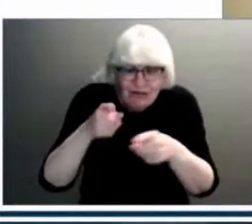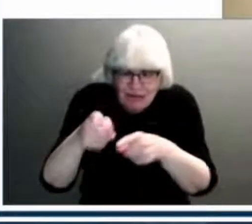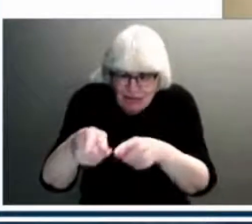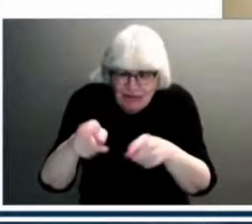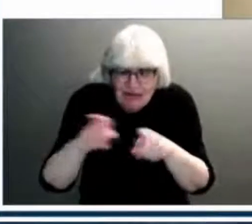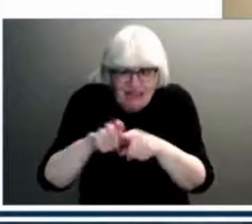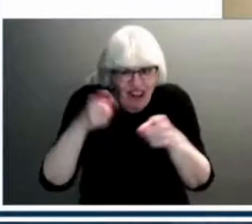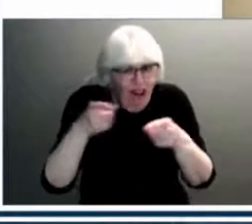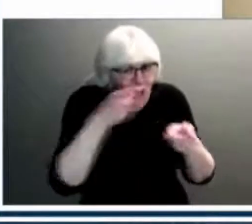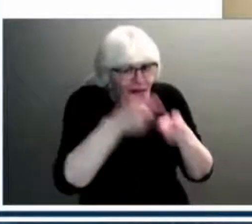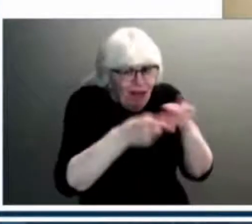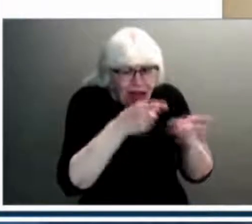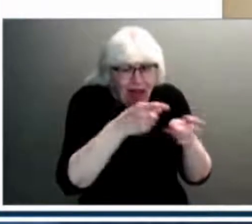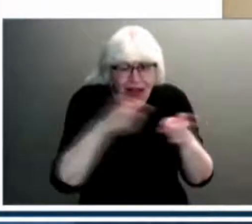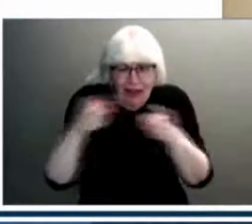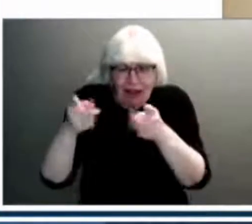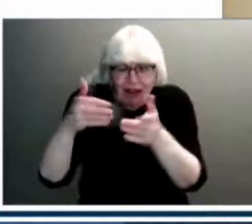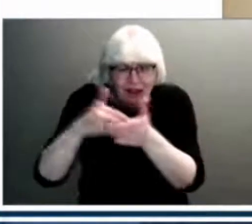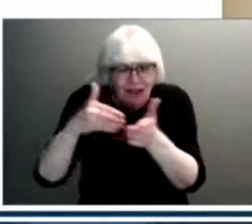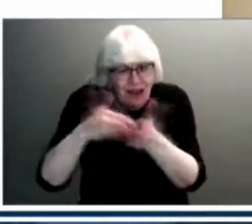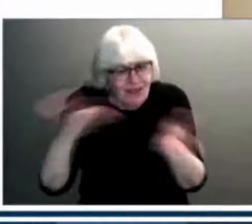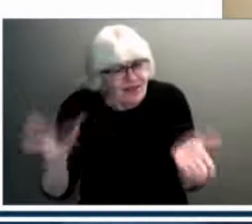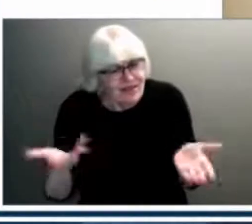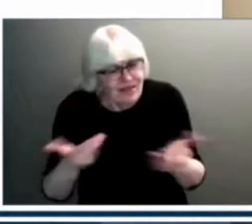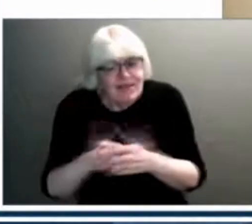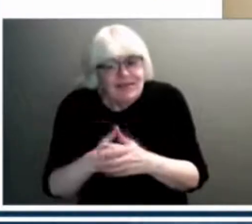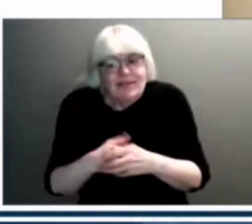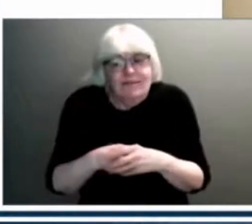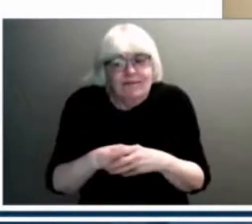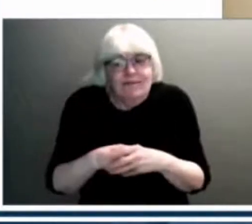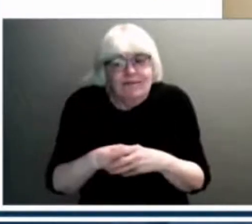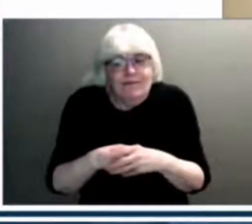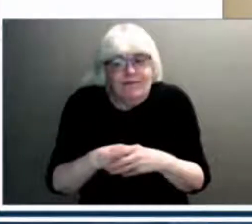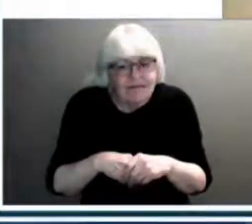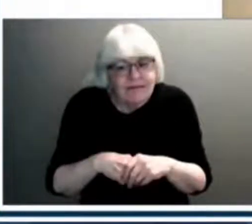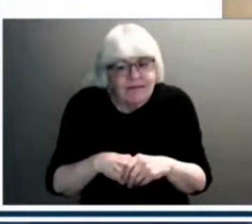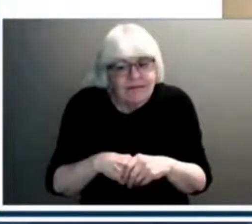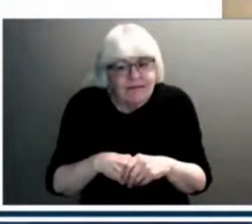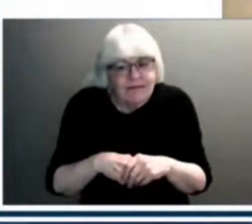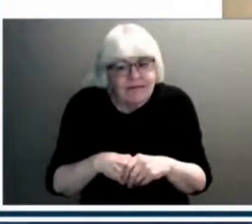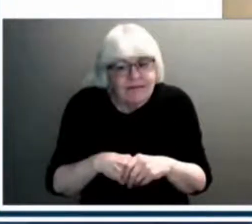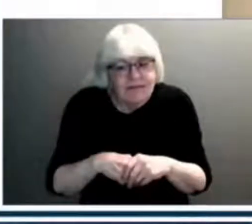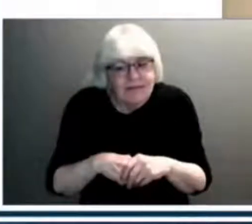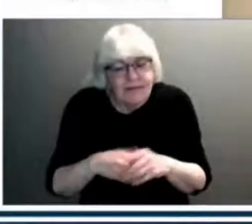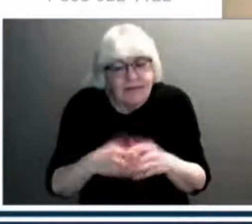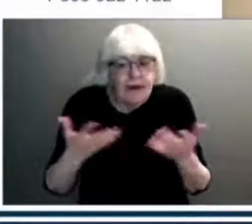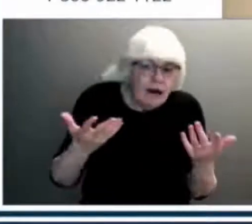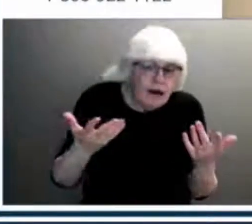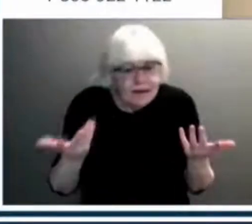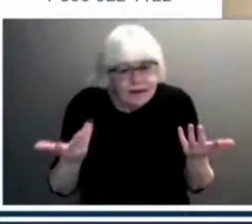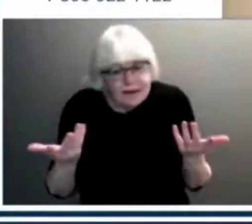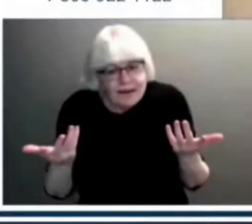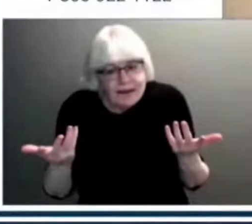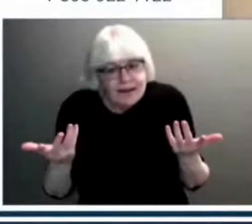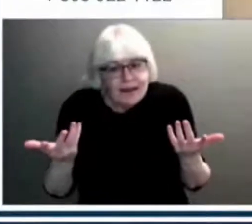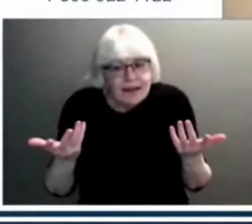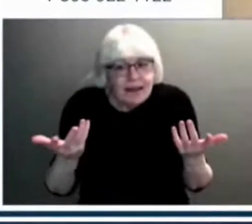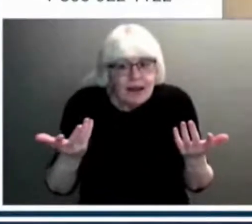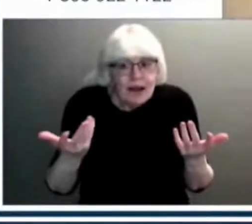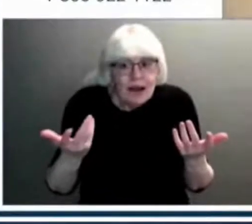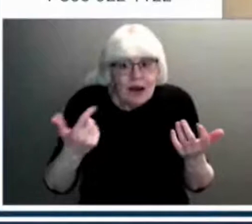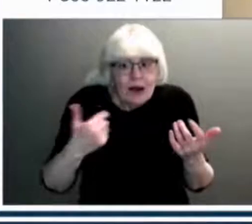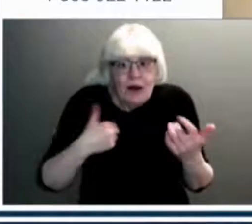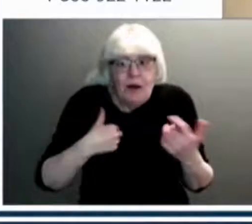So I'm not going to speculate around. I think there are a number of factors behind the scenes around Dr. Arruda's decision